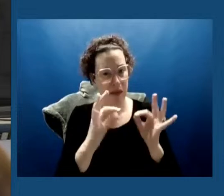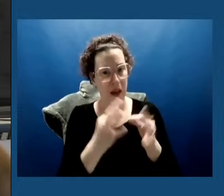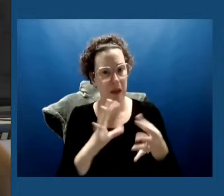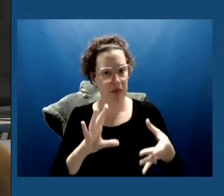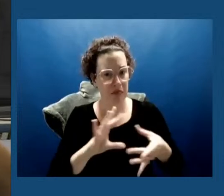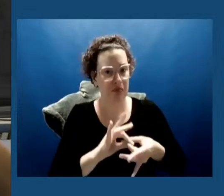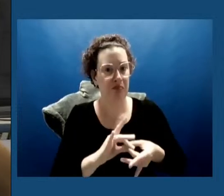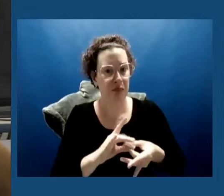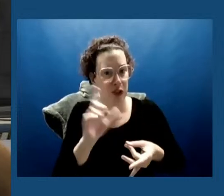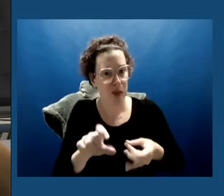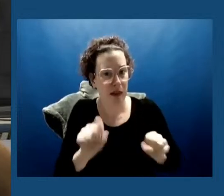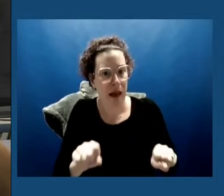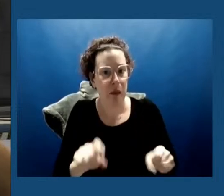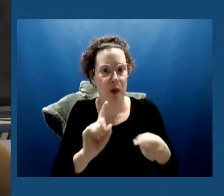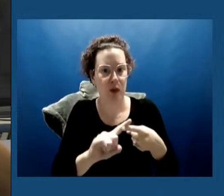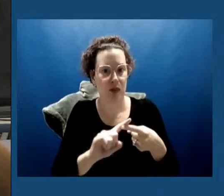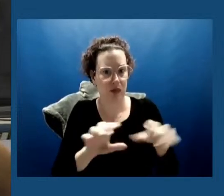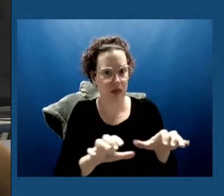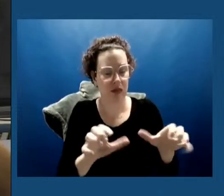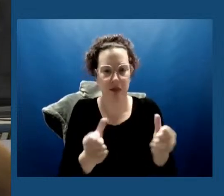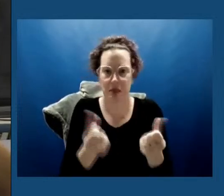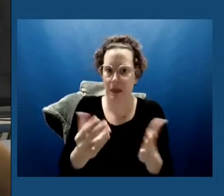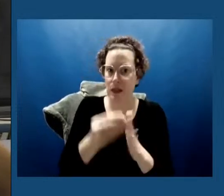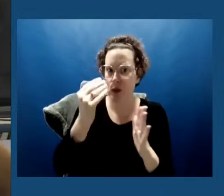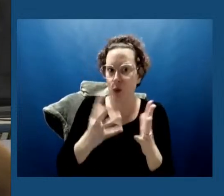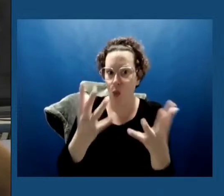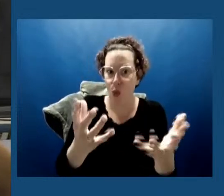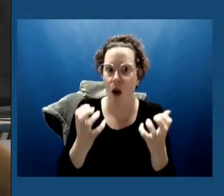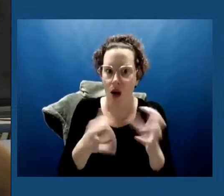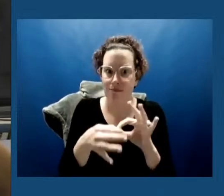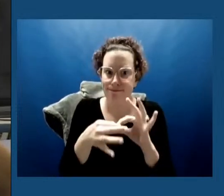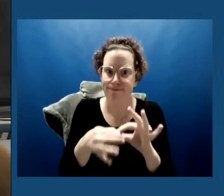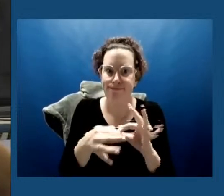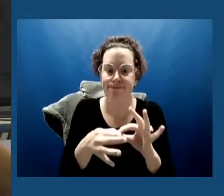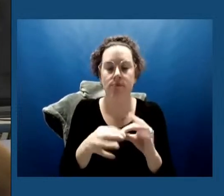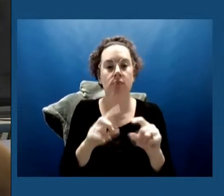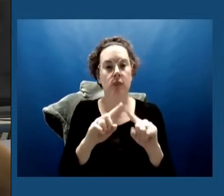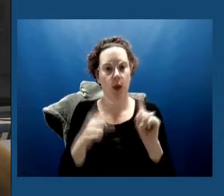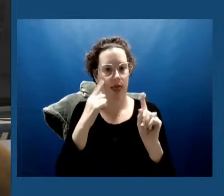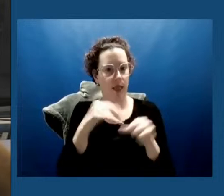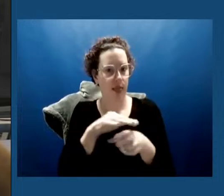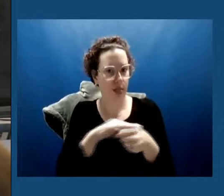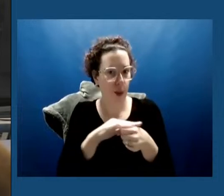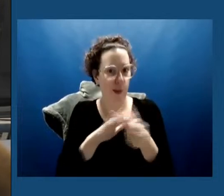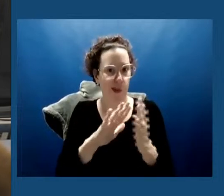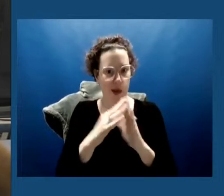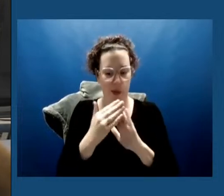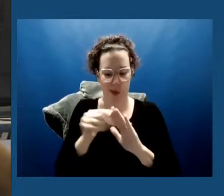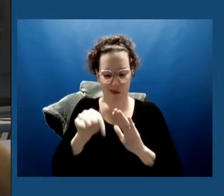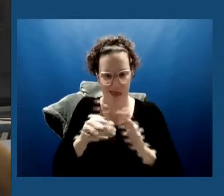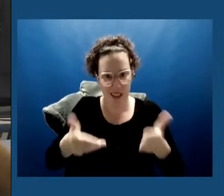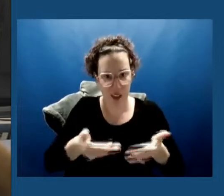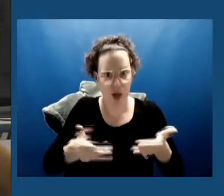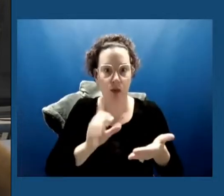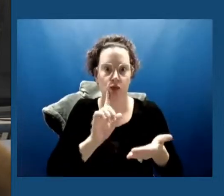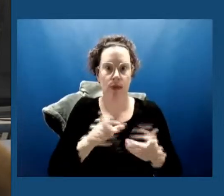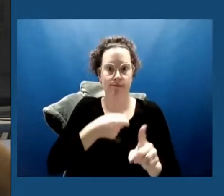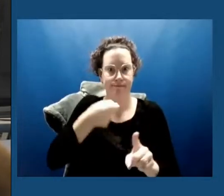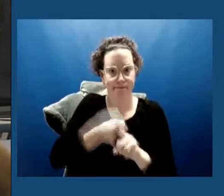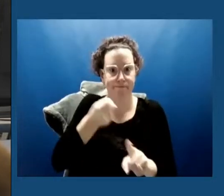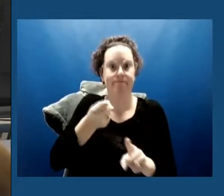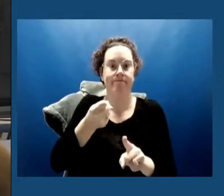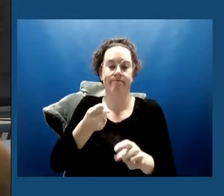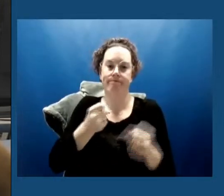these things, and a lot of our students really crave that. So I think having something that's local and in the community is going to be really strong